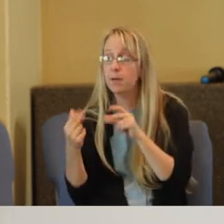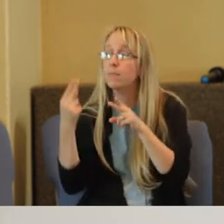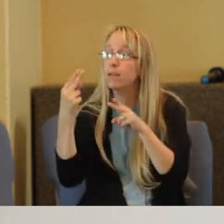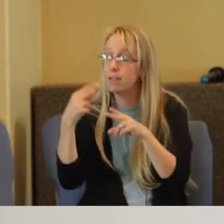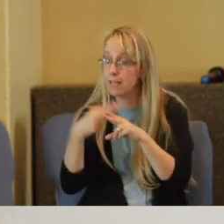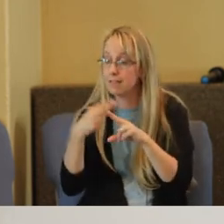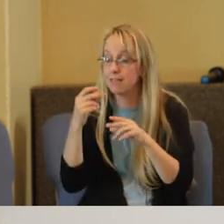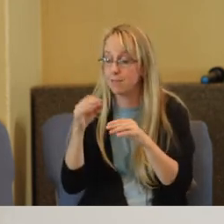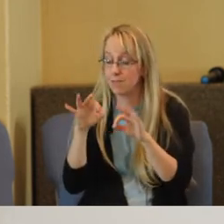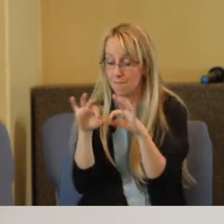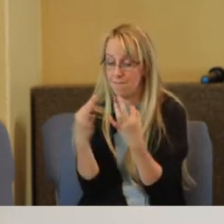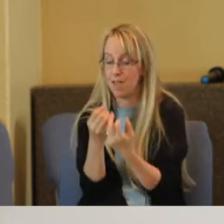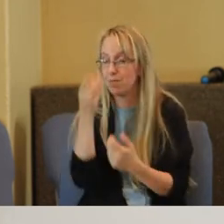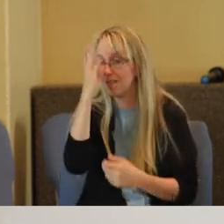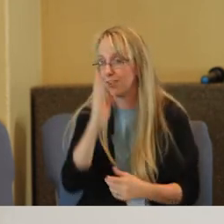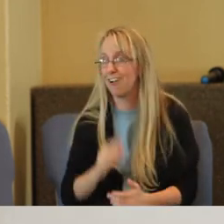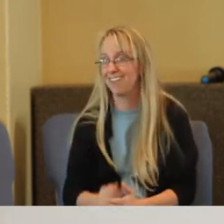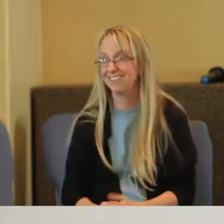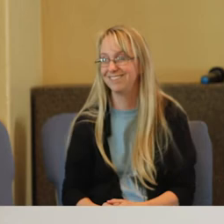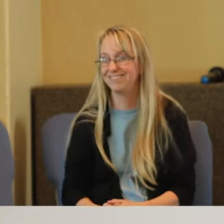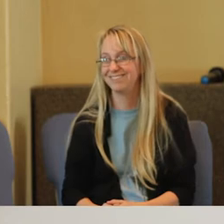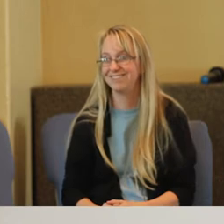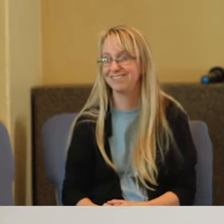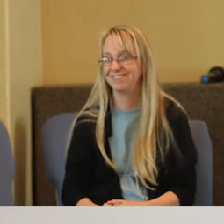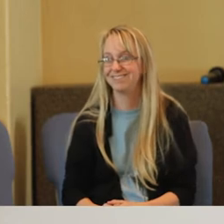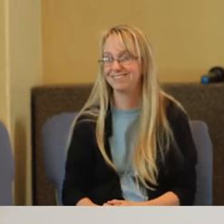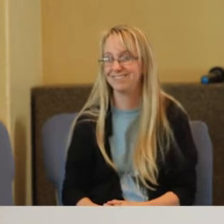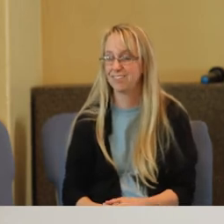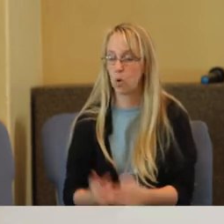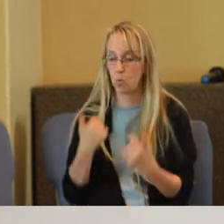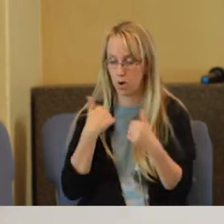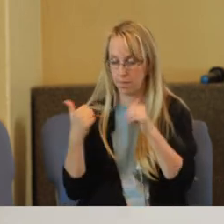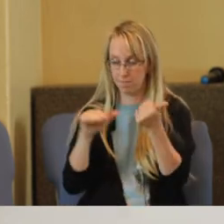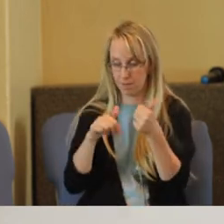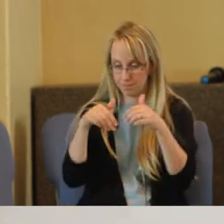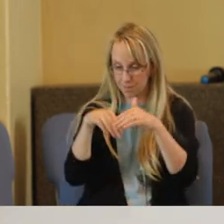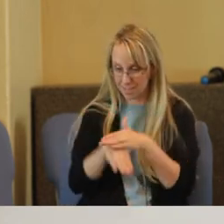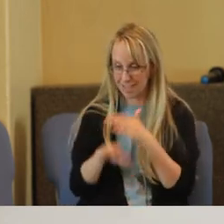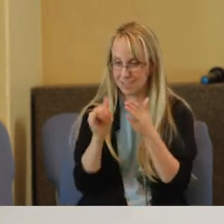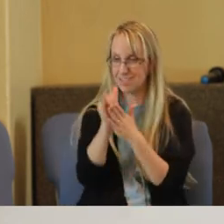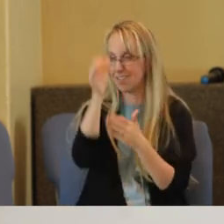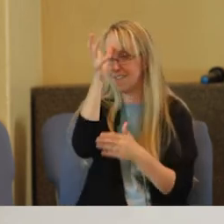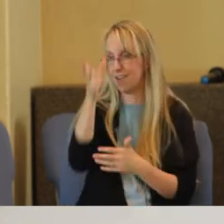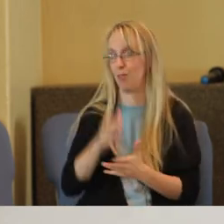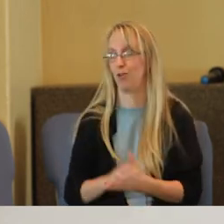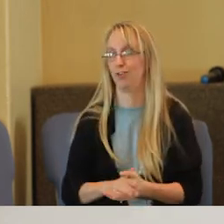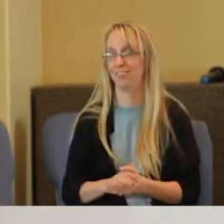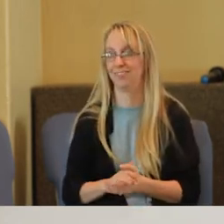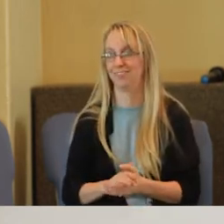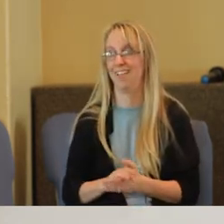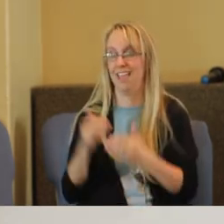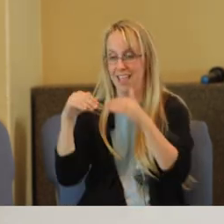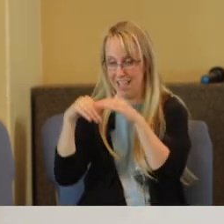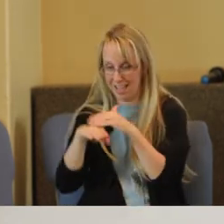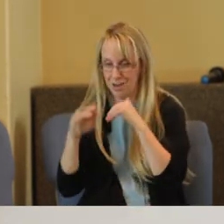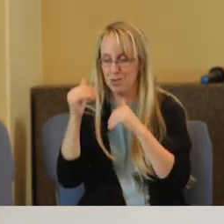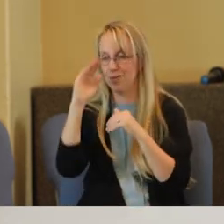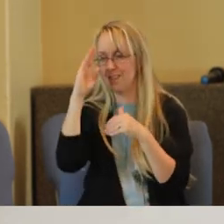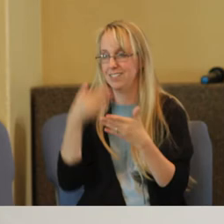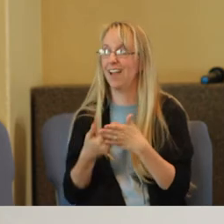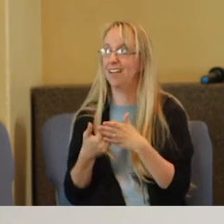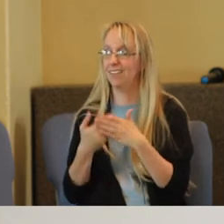God. We're baptized into the Father, into the Son, into the Holy